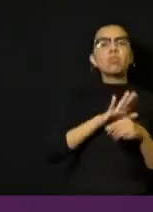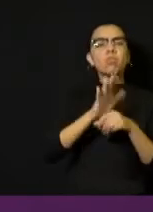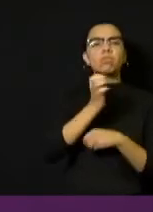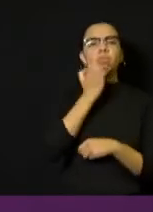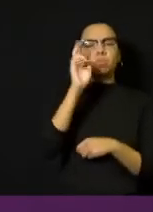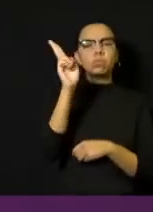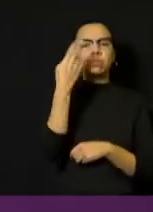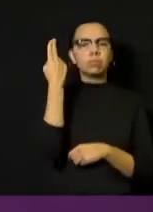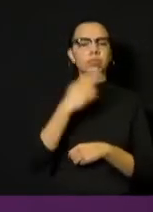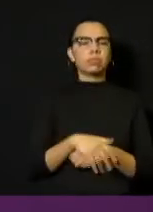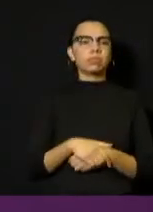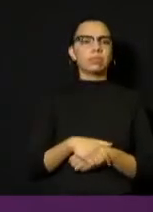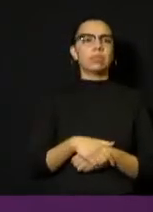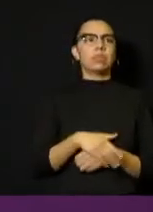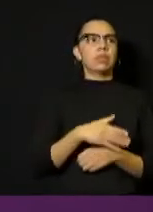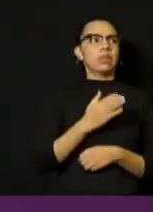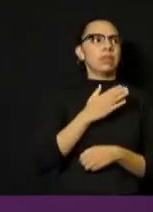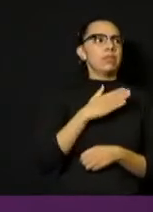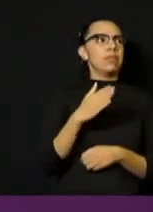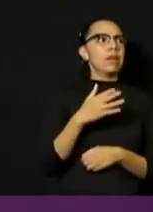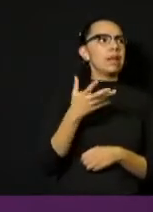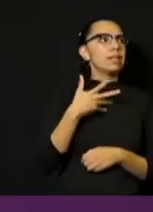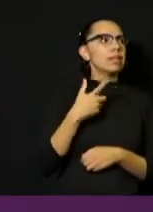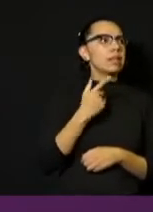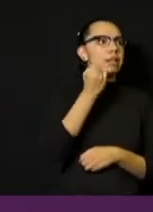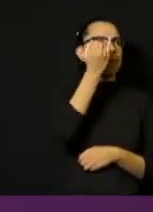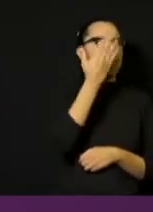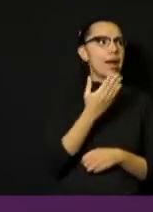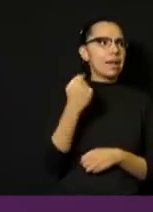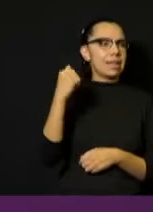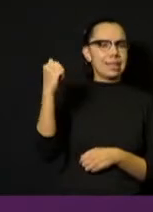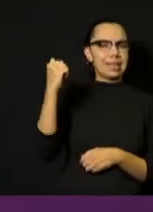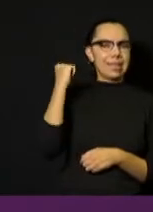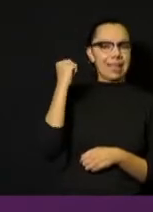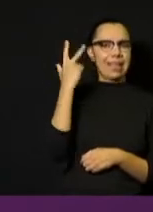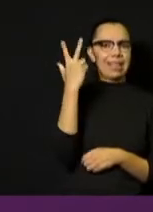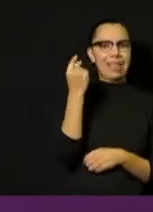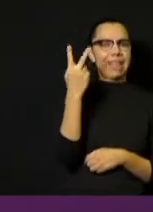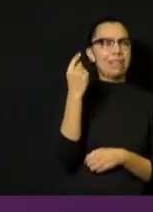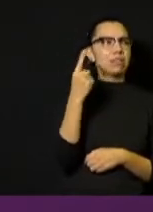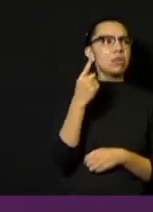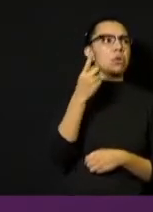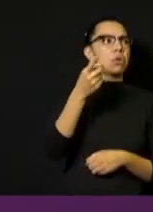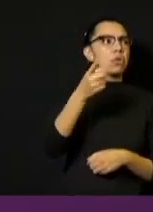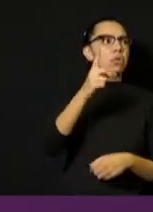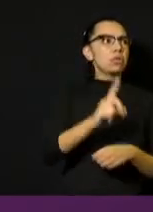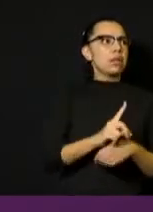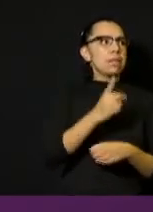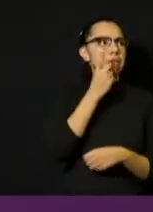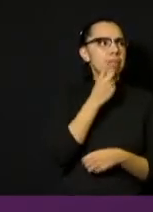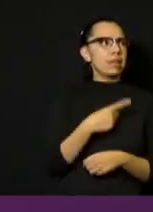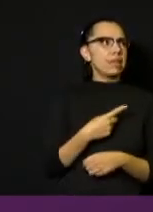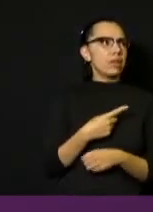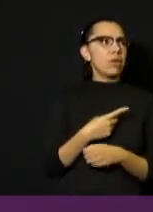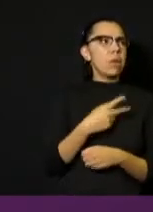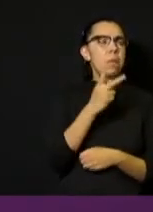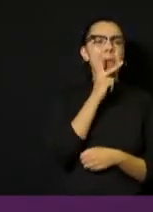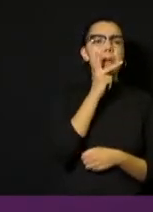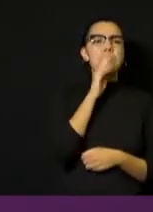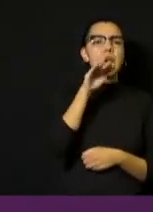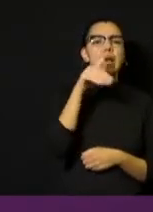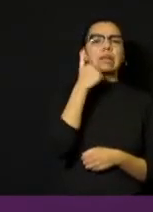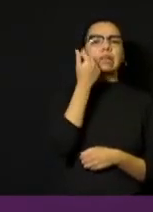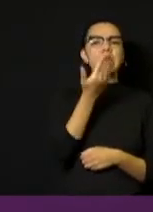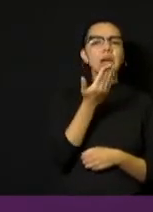your children go? Well, you can see the image in this screen. One day,